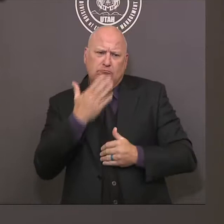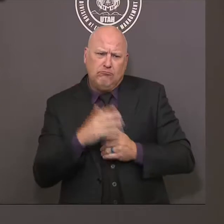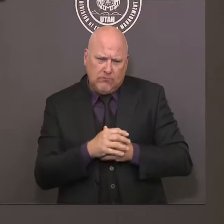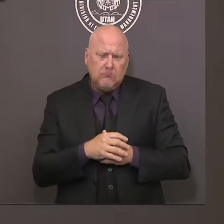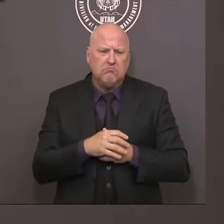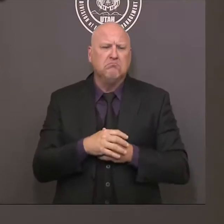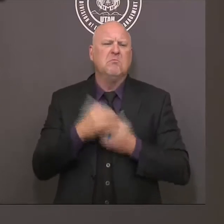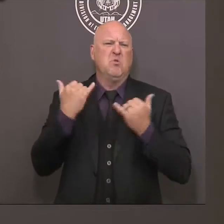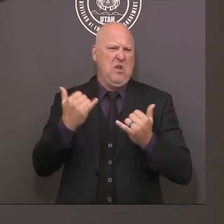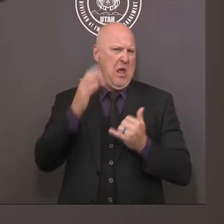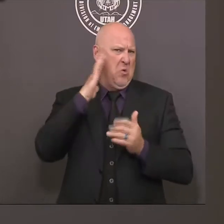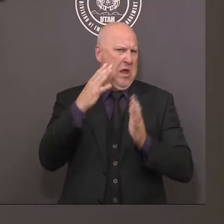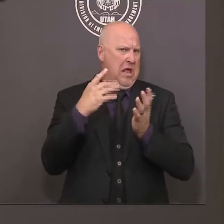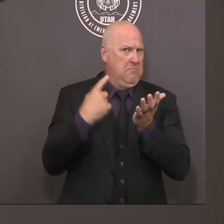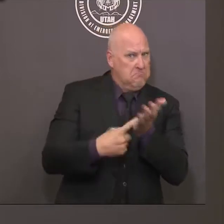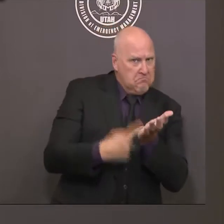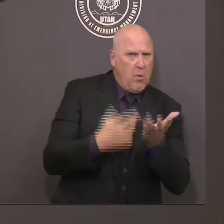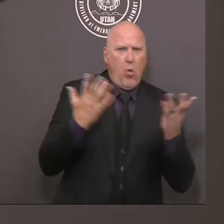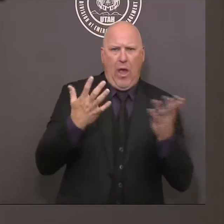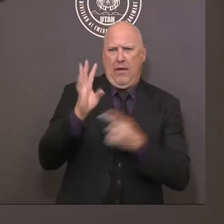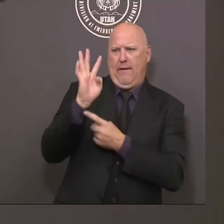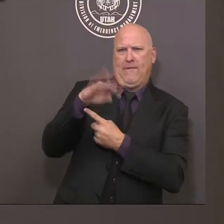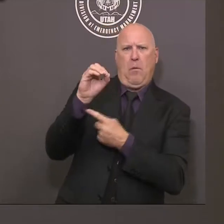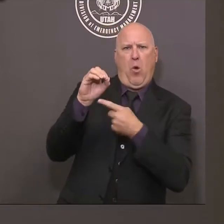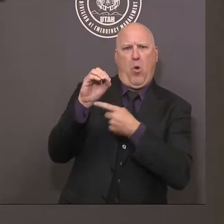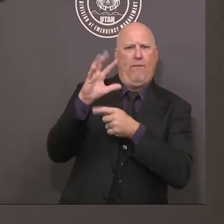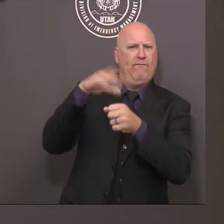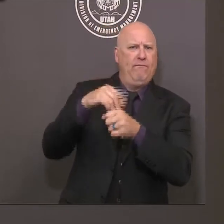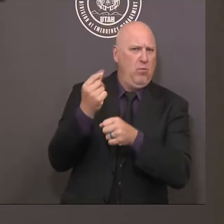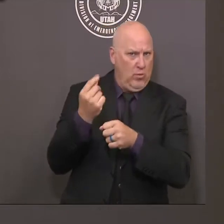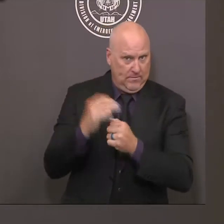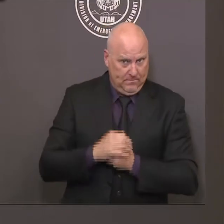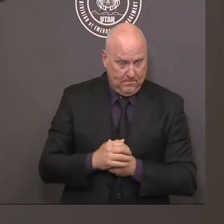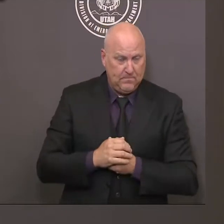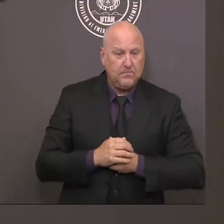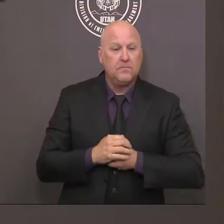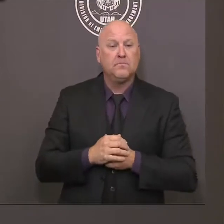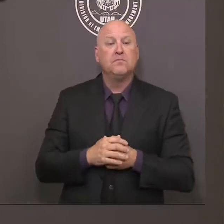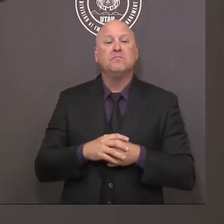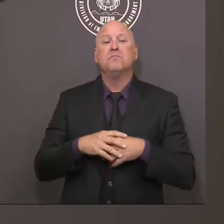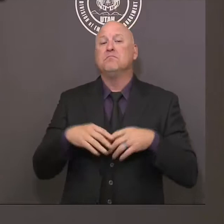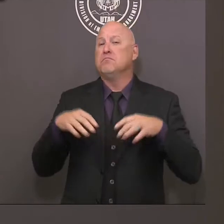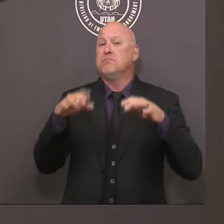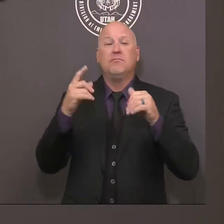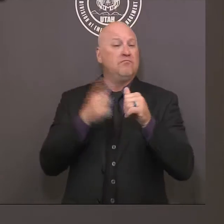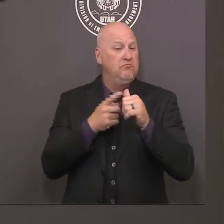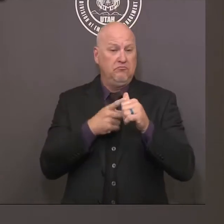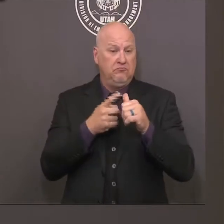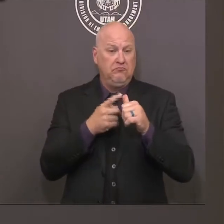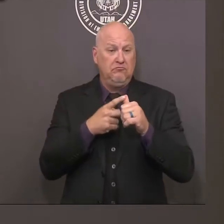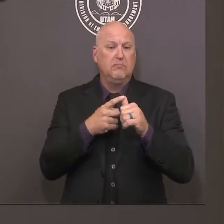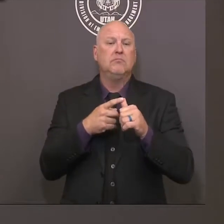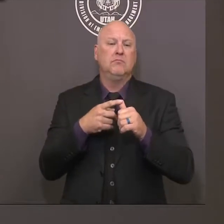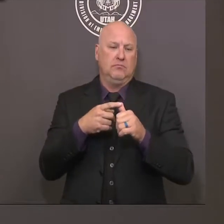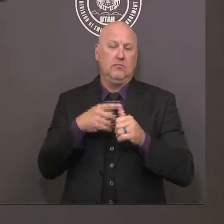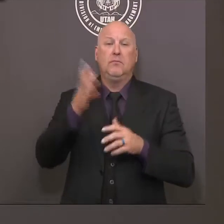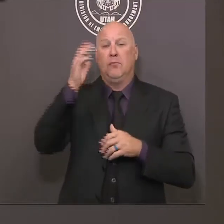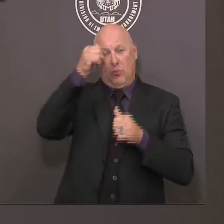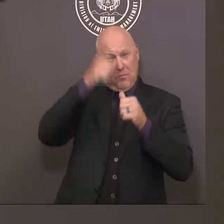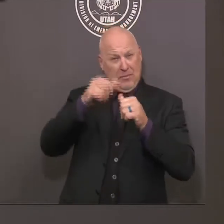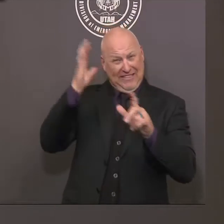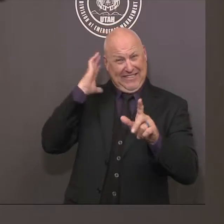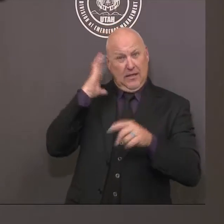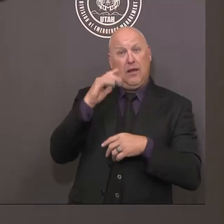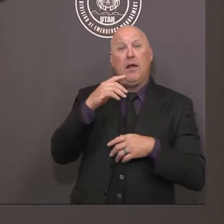volume was the economic phases we introduced of urgency, which we were in before, then stabilization, which we are